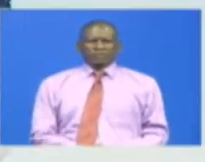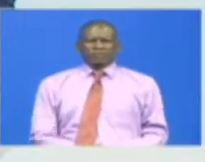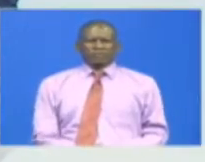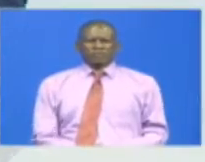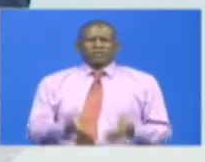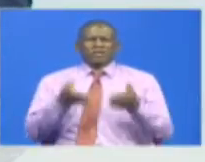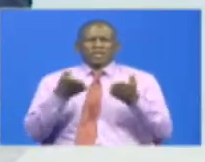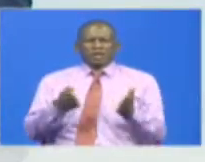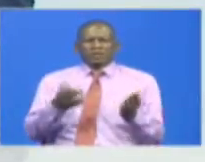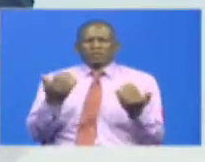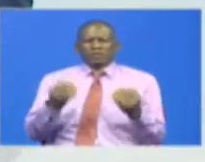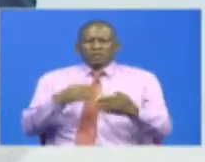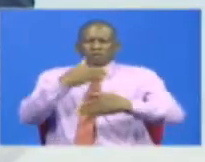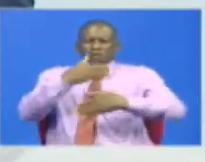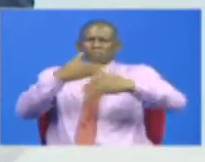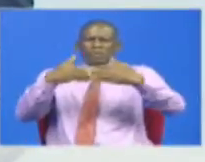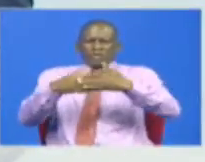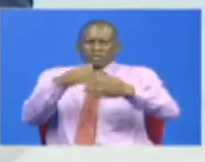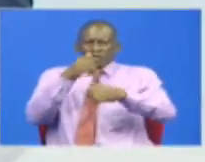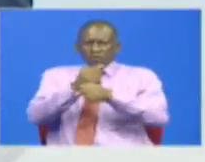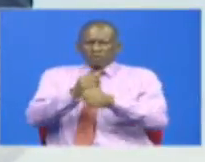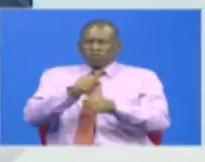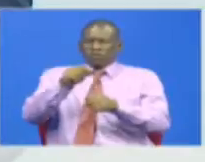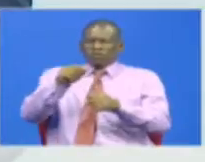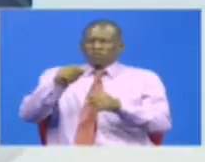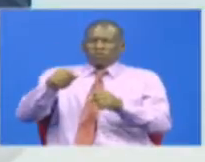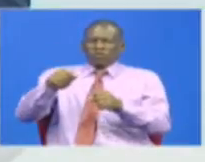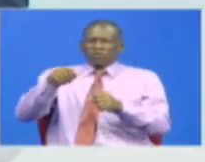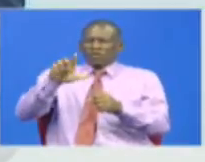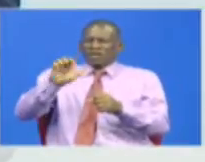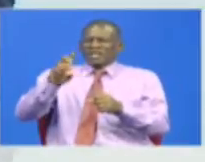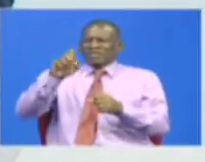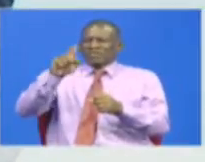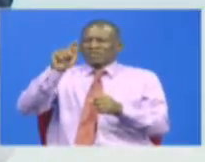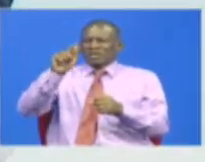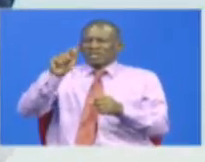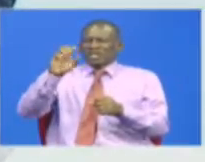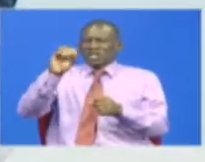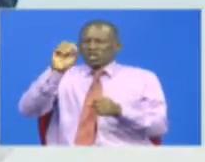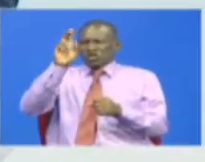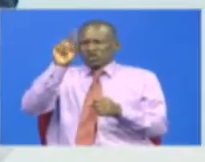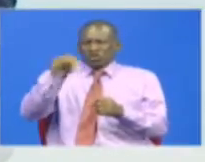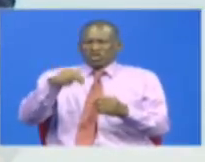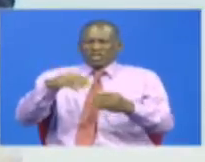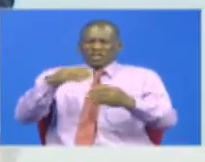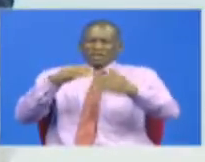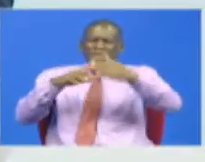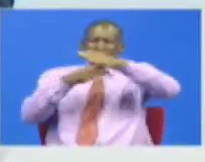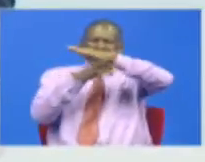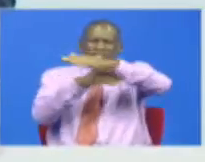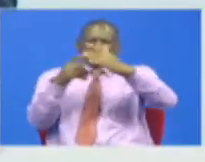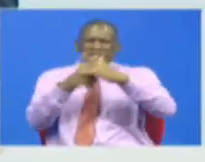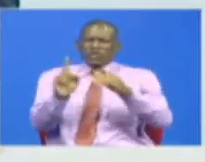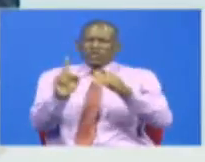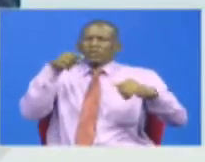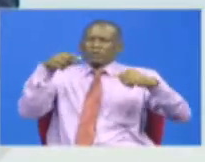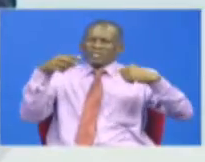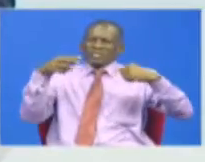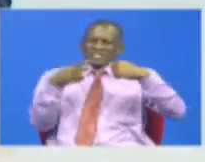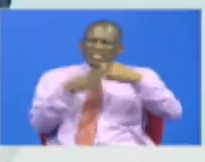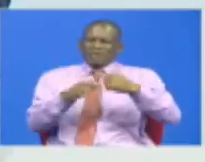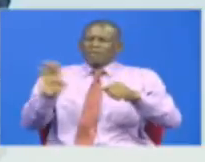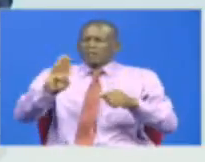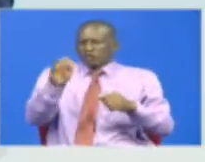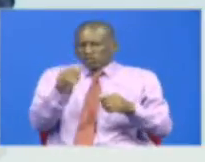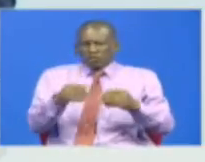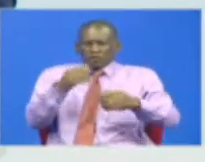And construction work for the Liwatoni Suspension Bridge in Mombasa has started. The 1.7 billion shilling pedestrian bridge will be constructed by the China